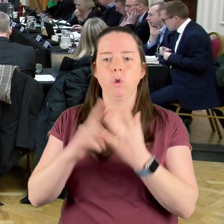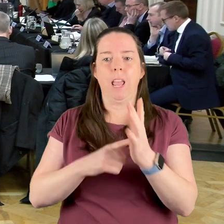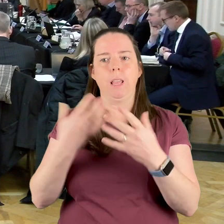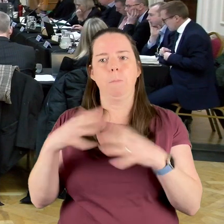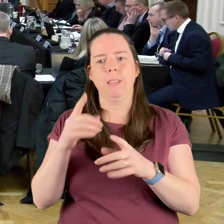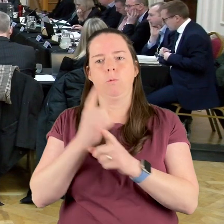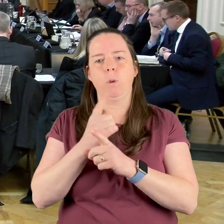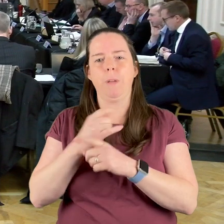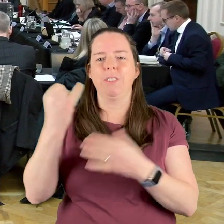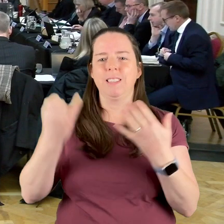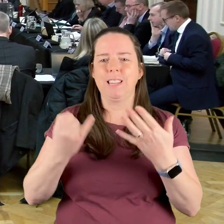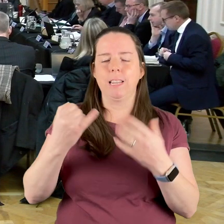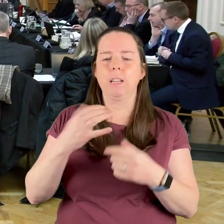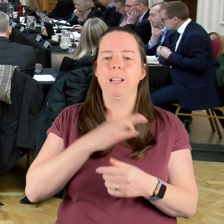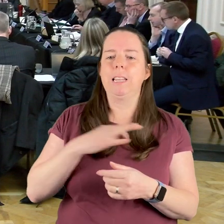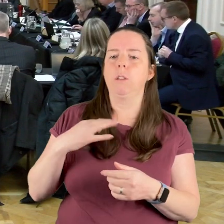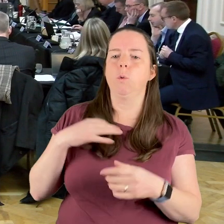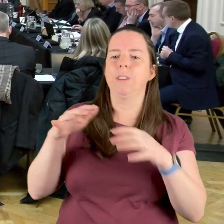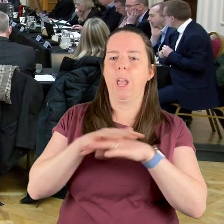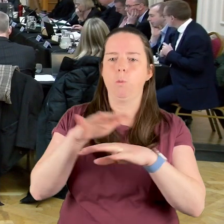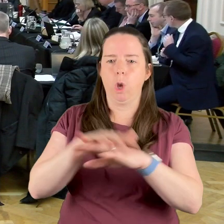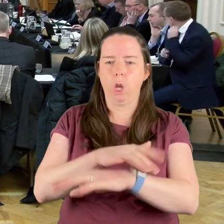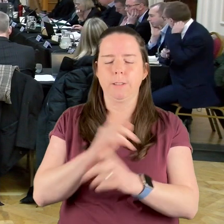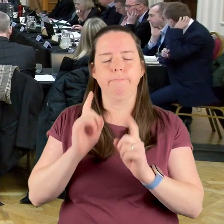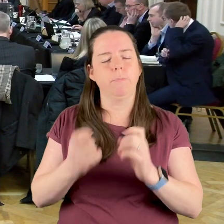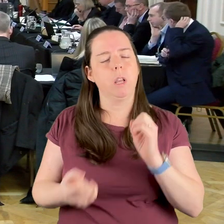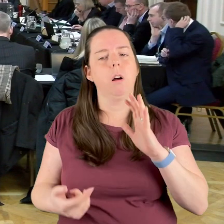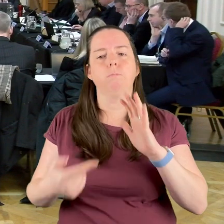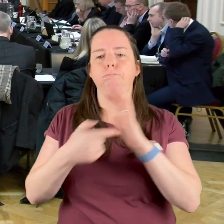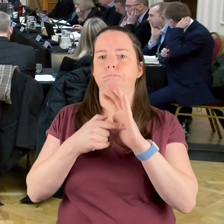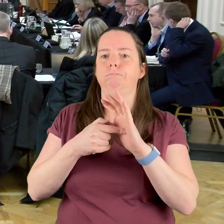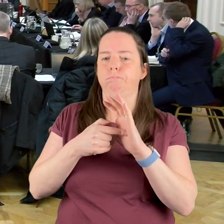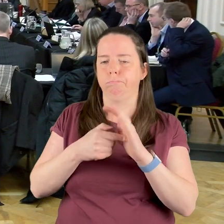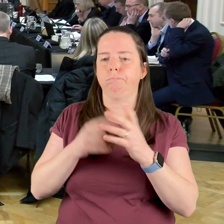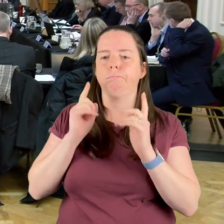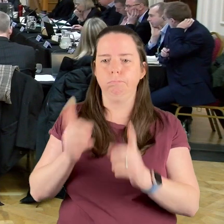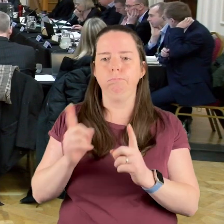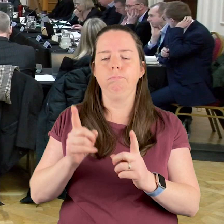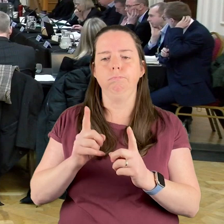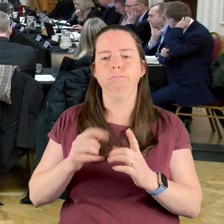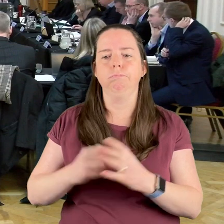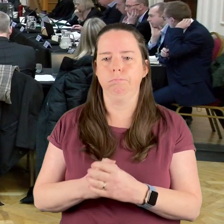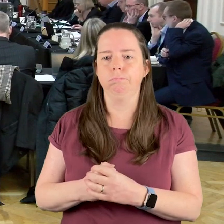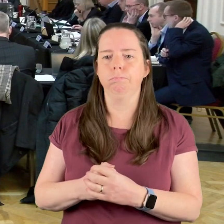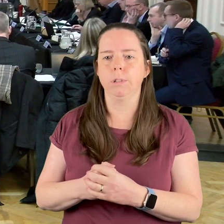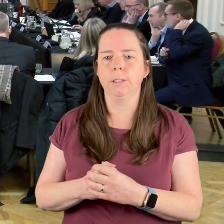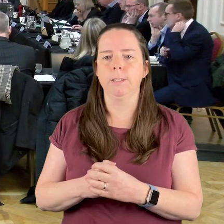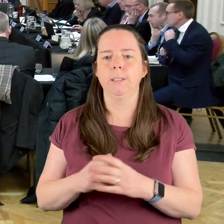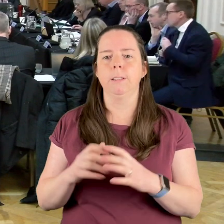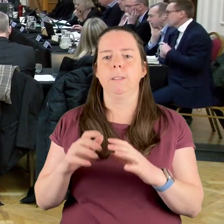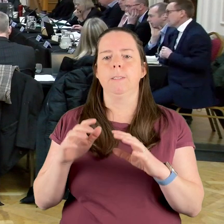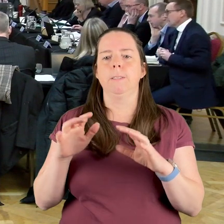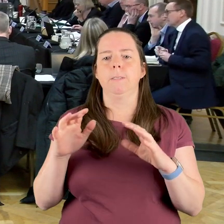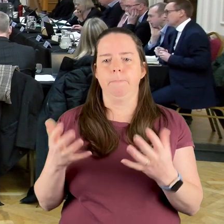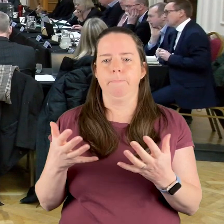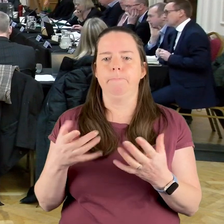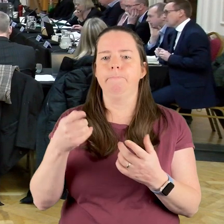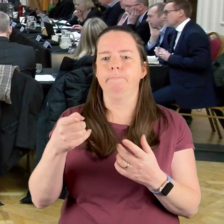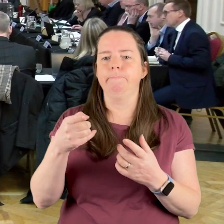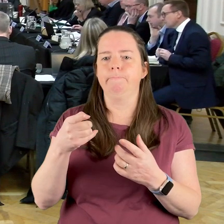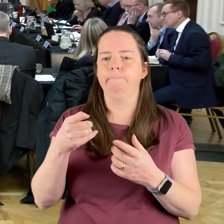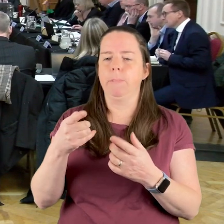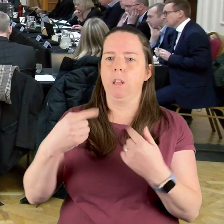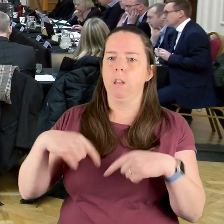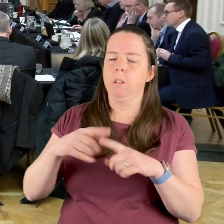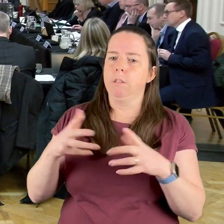ICS colleagues as well. Now, Jacqueline mentioned the 16 clinical networks. And these